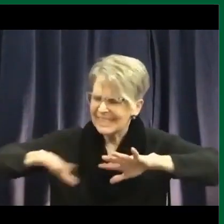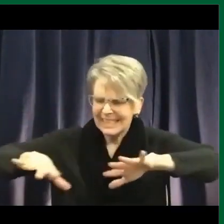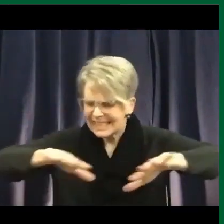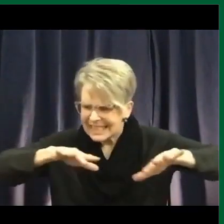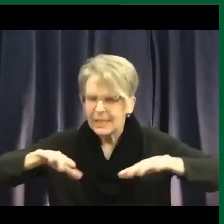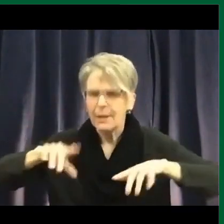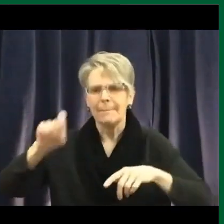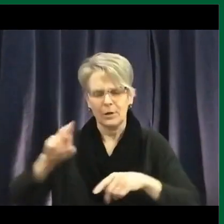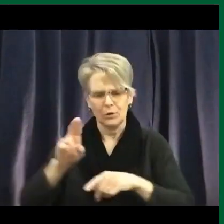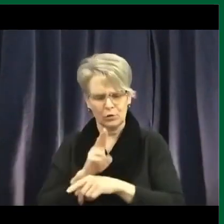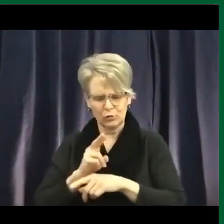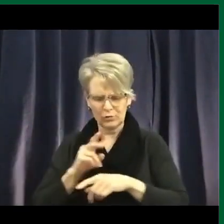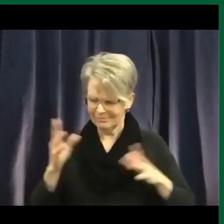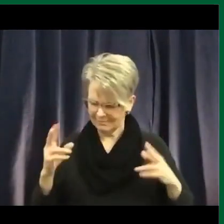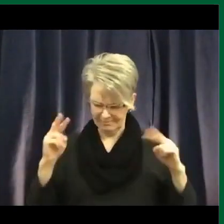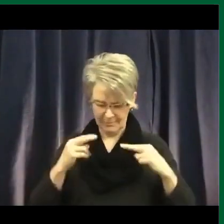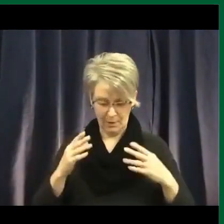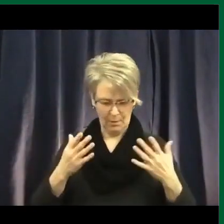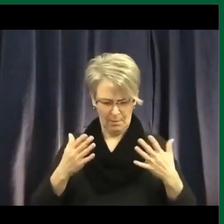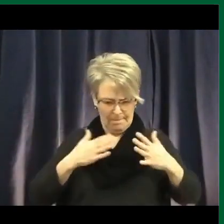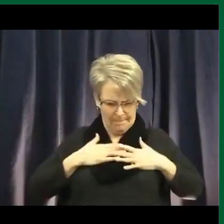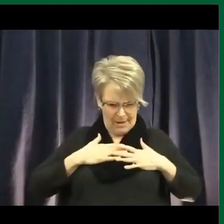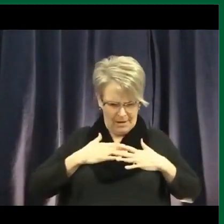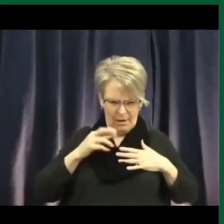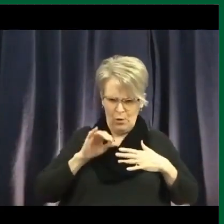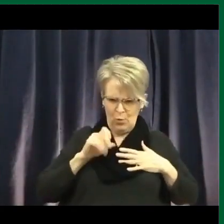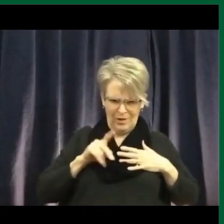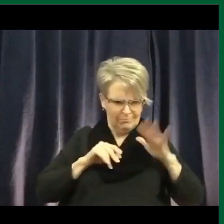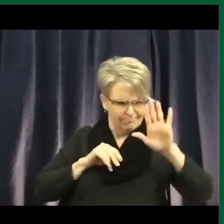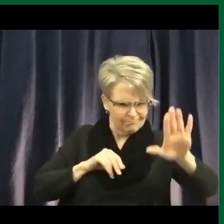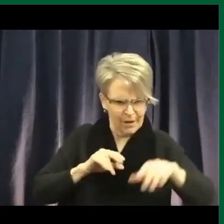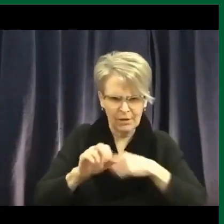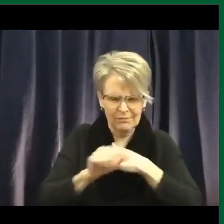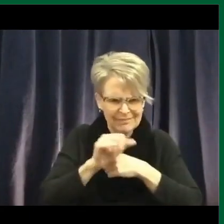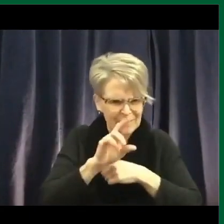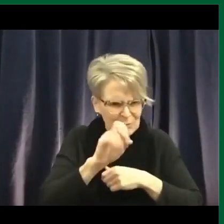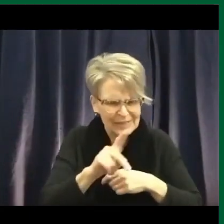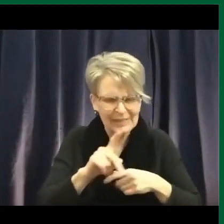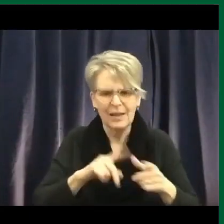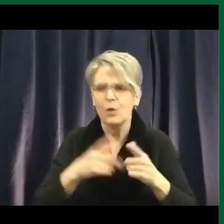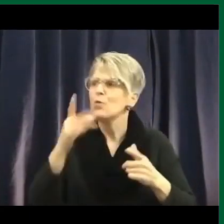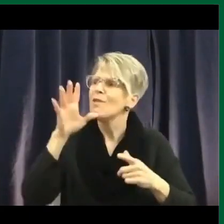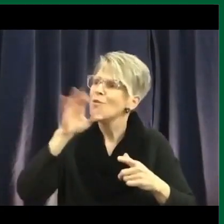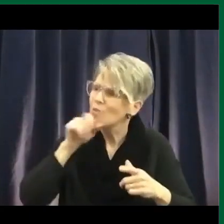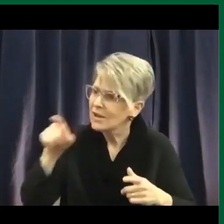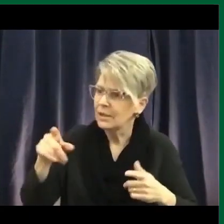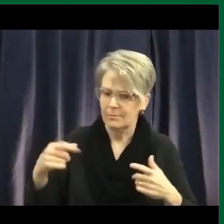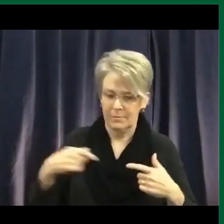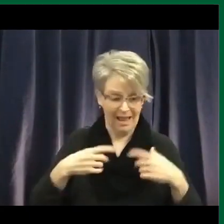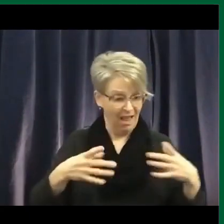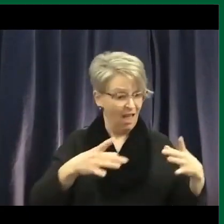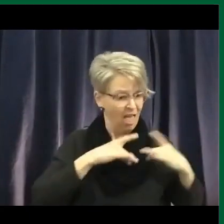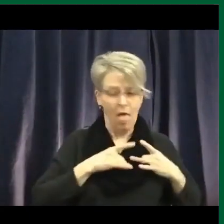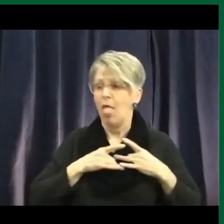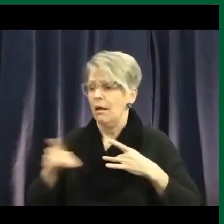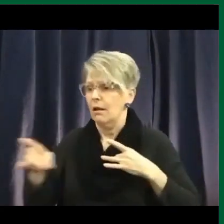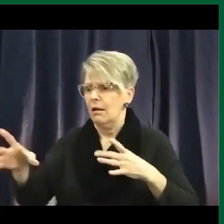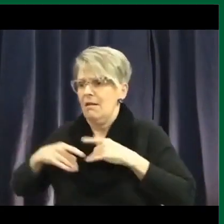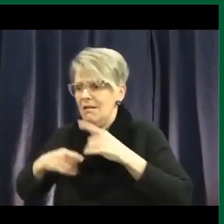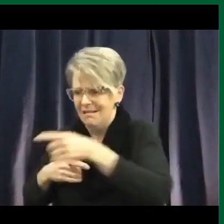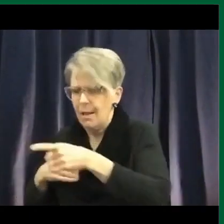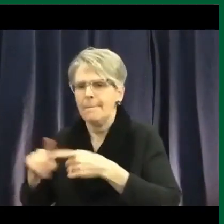individual risk and look at protecting those who are older, more vulnerable, and interpret some of these allowances in